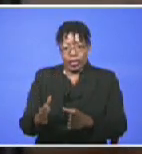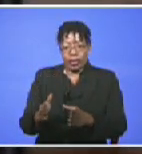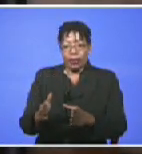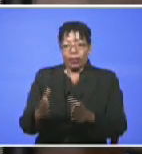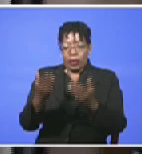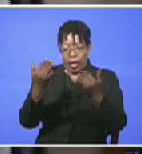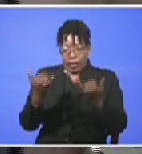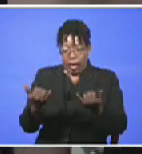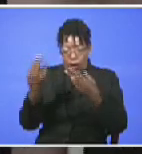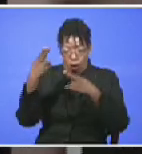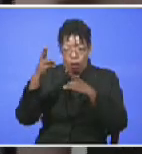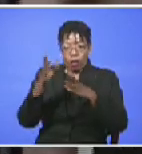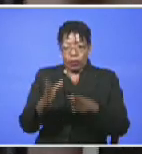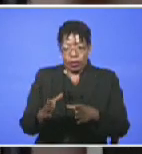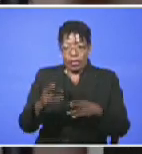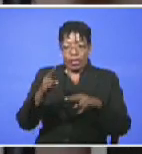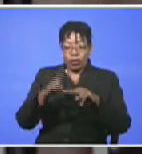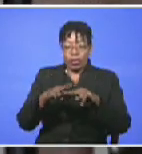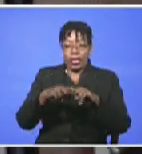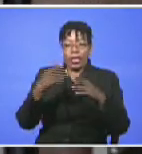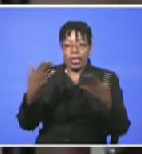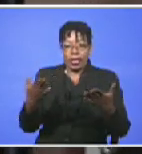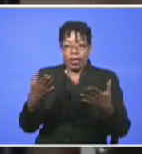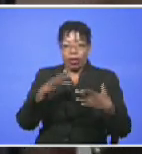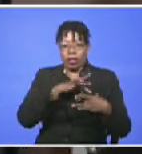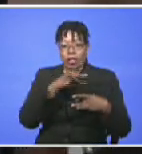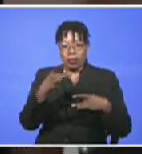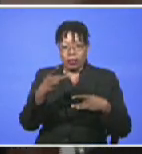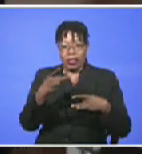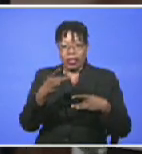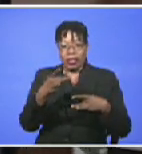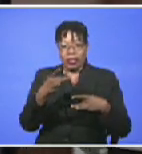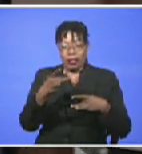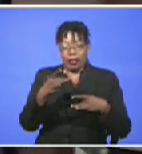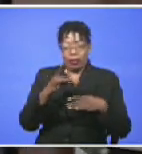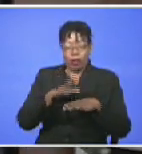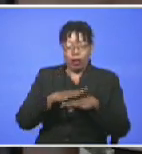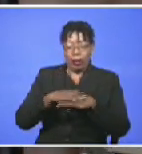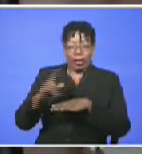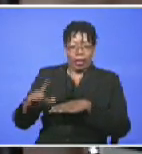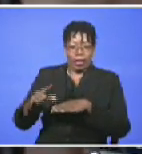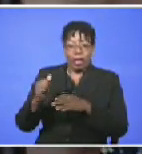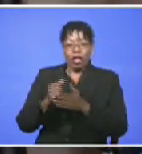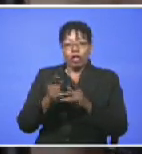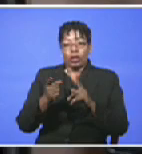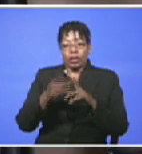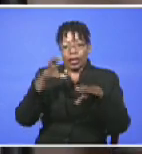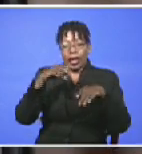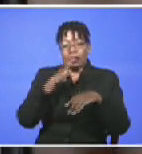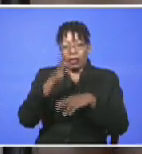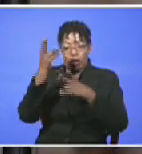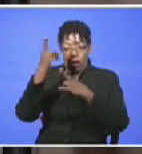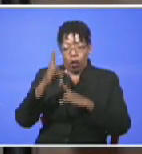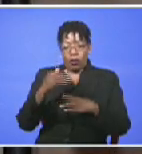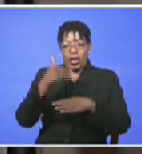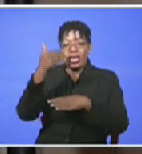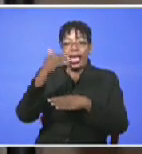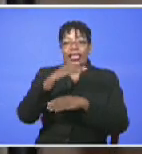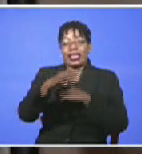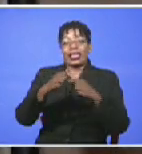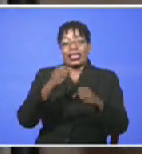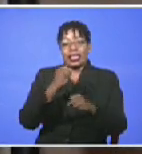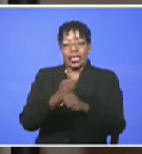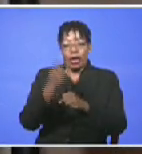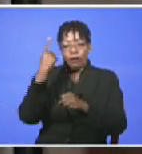some of you who are sitting right here, Holy Spirit laid that on my kidney, could potentially be the honoree next year for